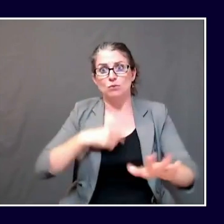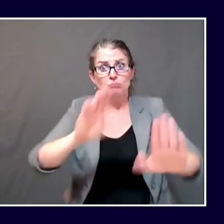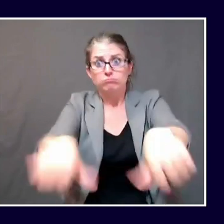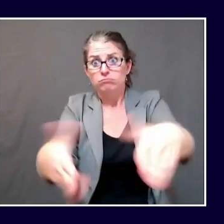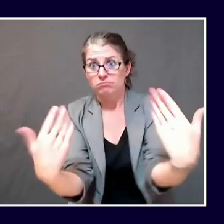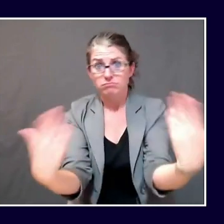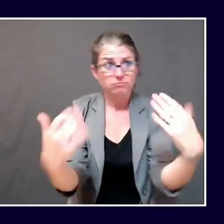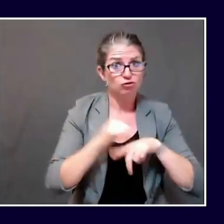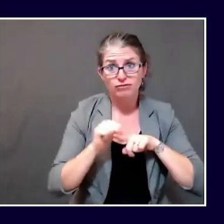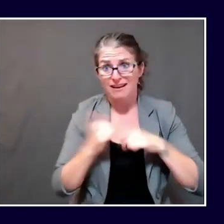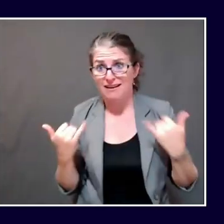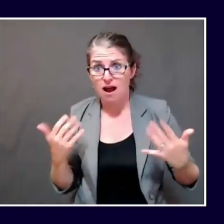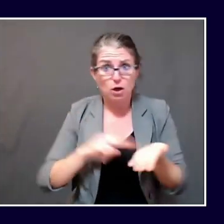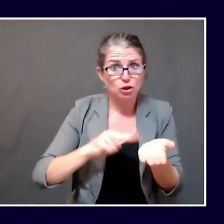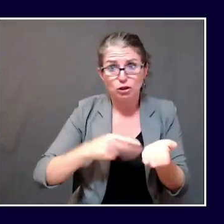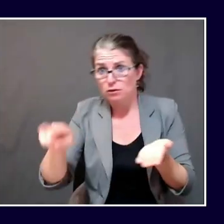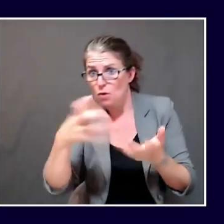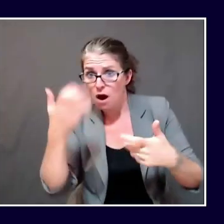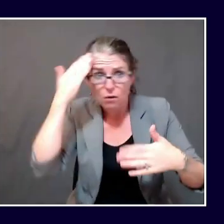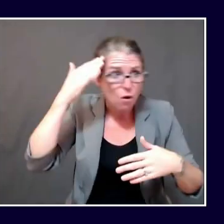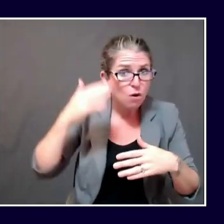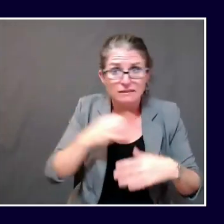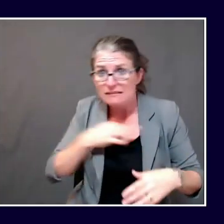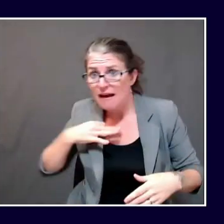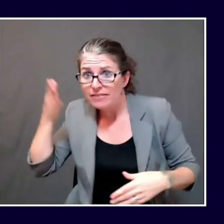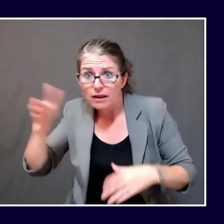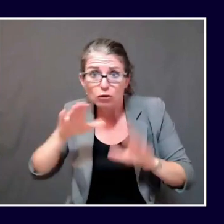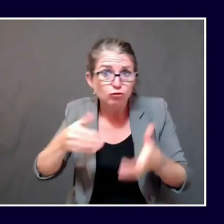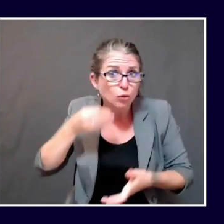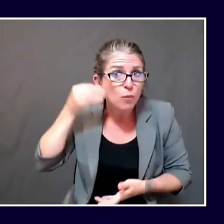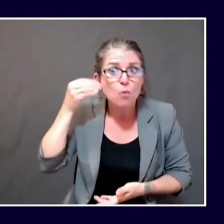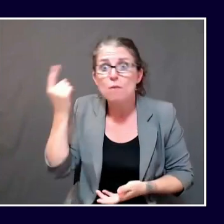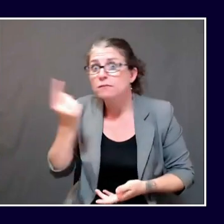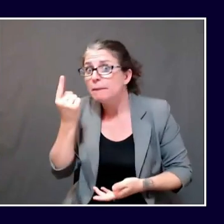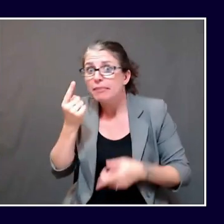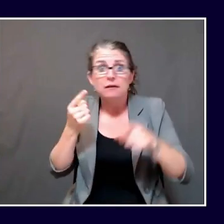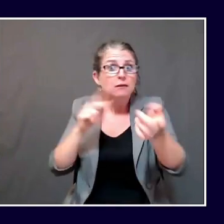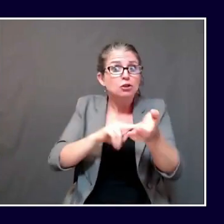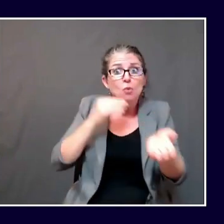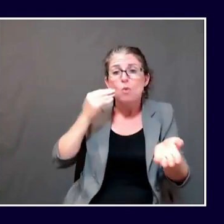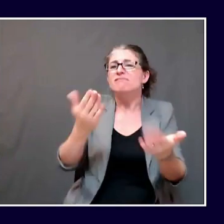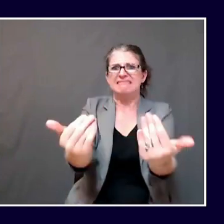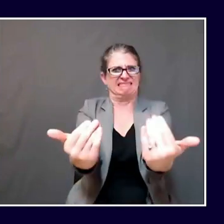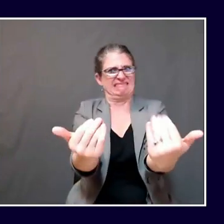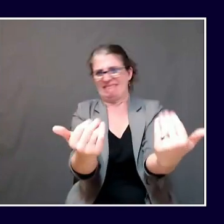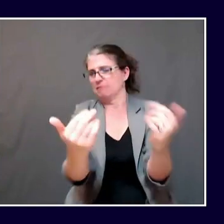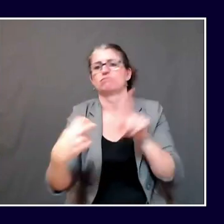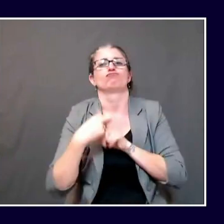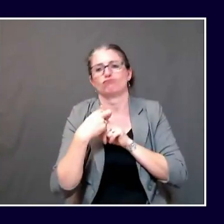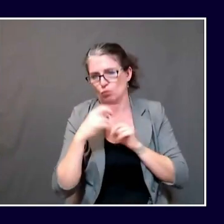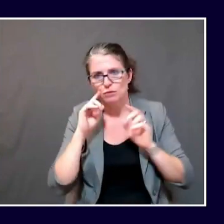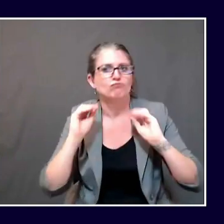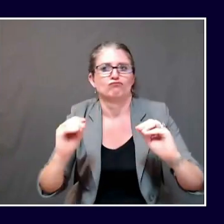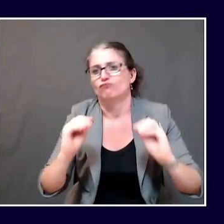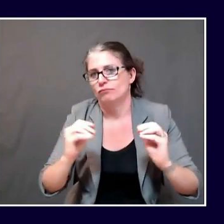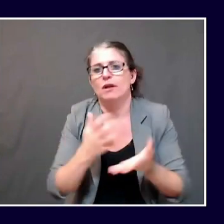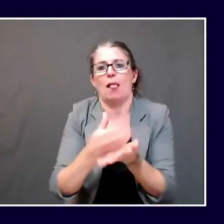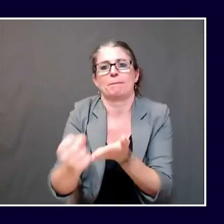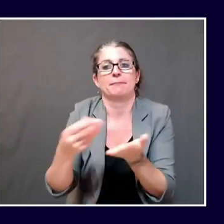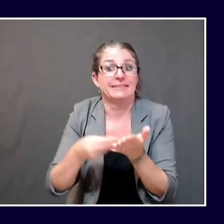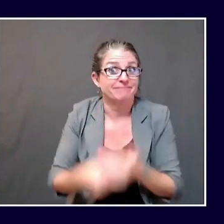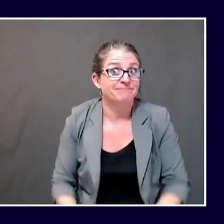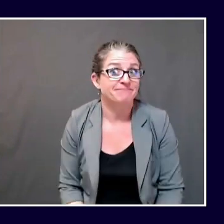you. The Eastern Area Agency on Aging shared, I think it's something from the FTC. It's about the